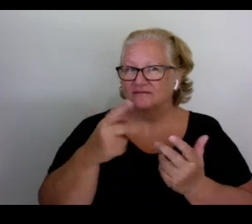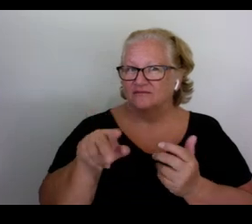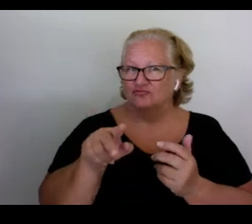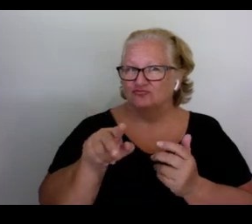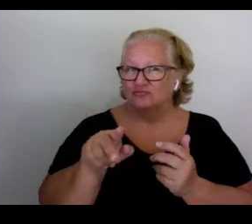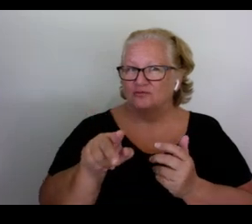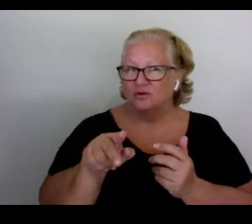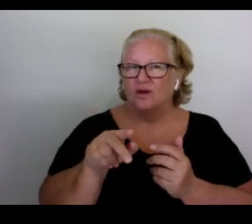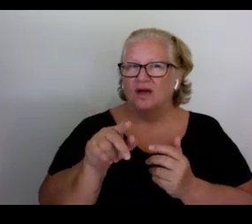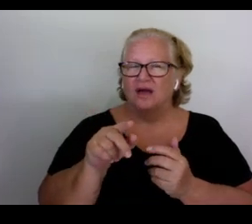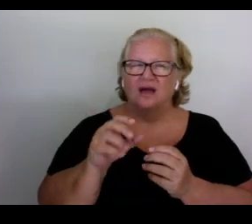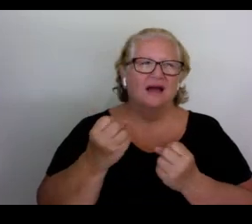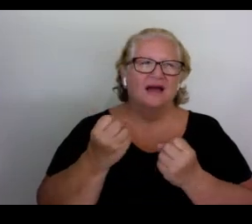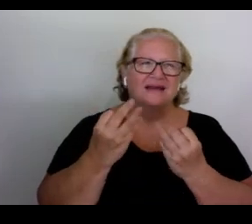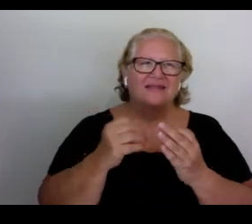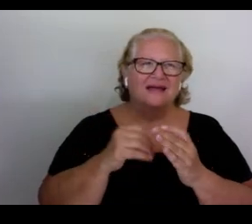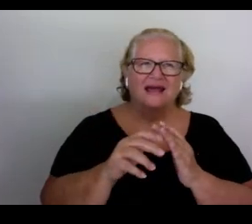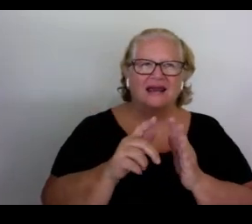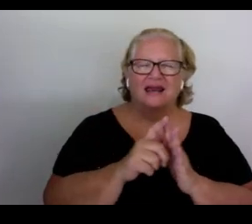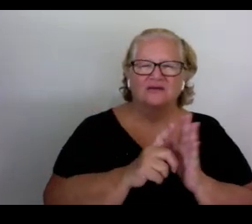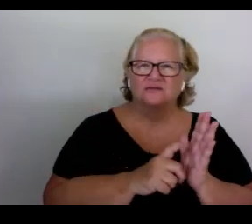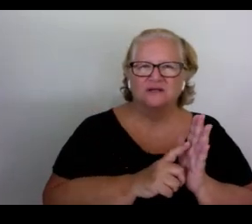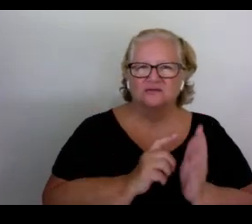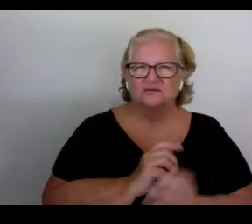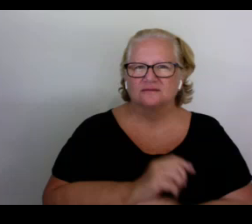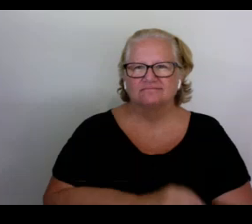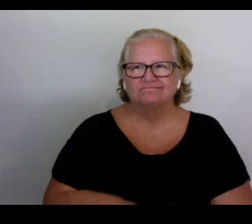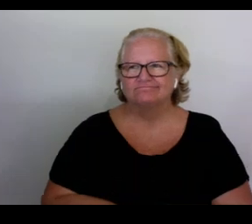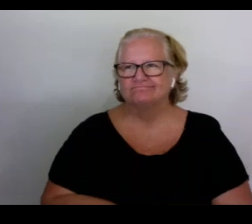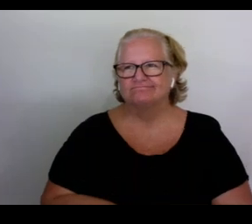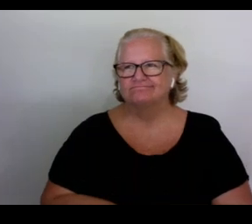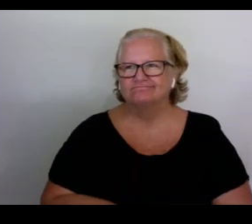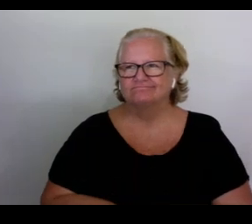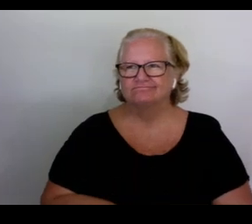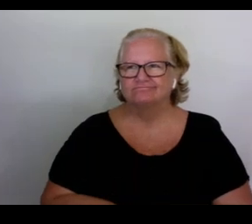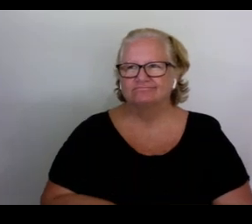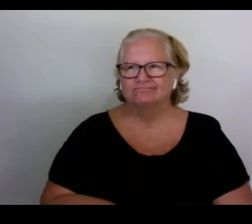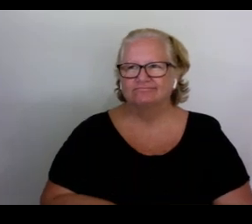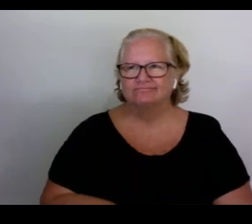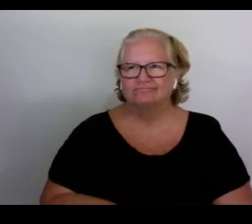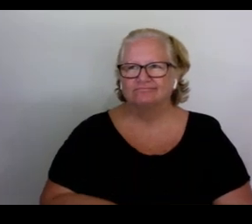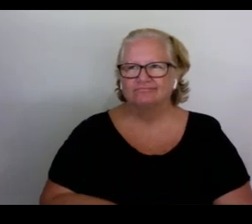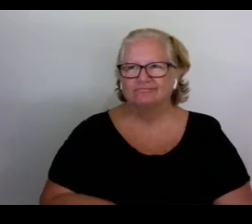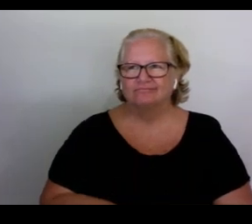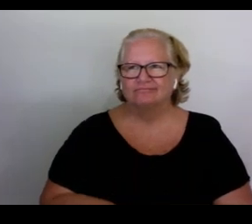Nothing in the legislation. Okay, there we go. I can nearly guarantee